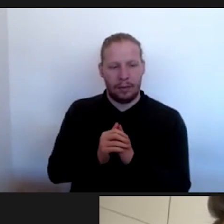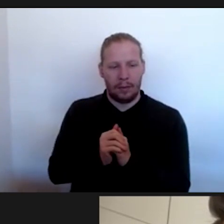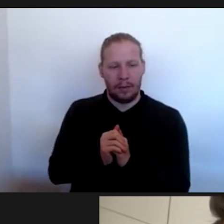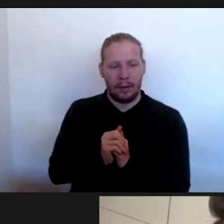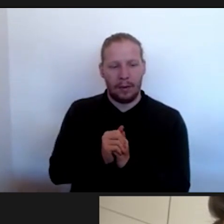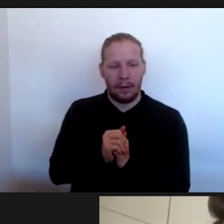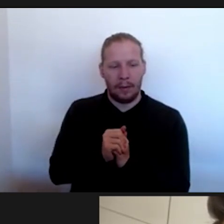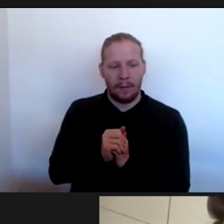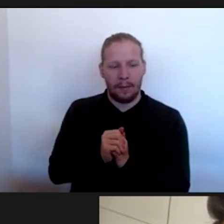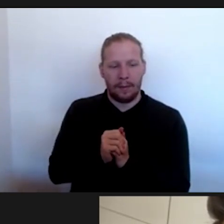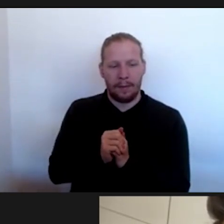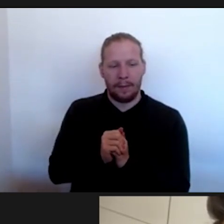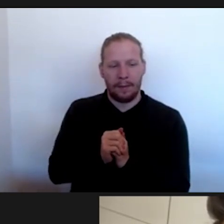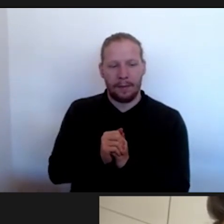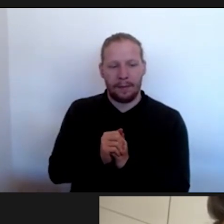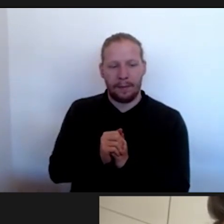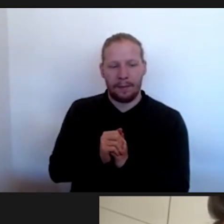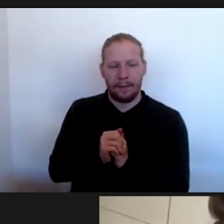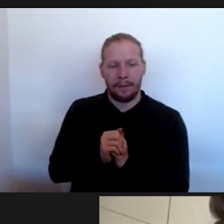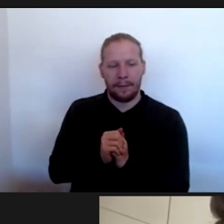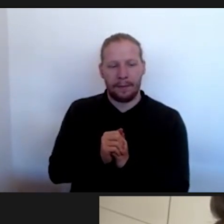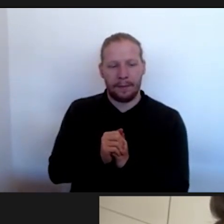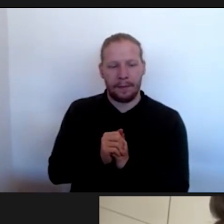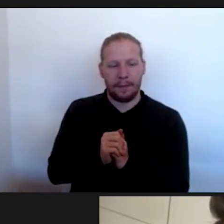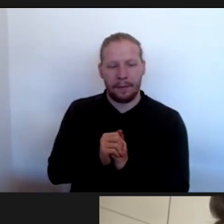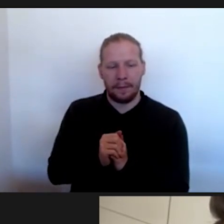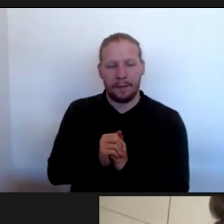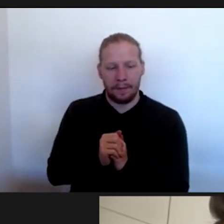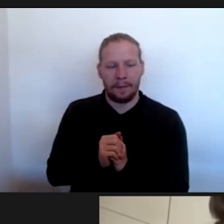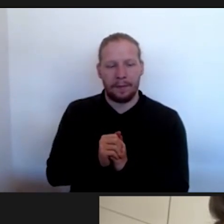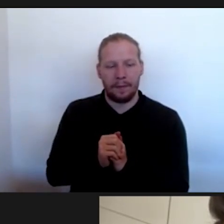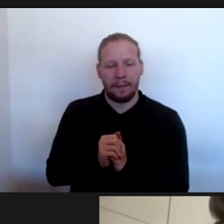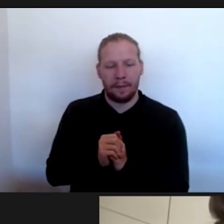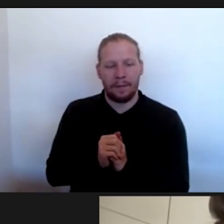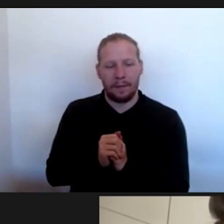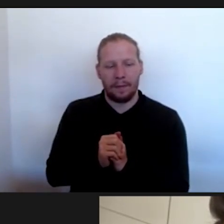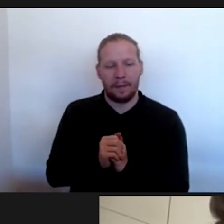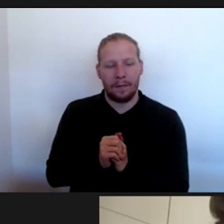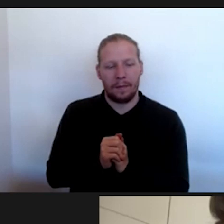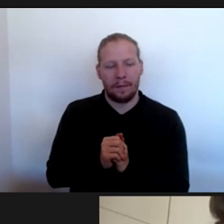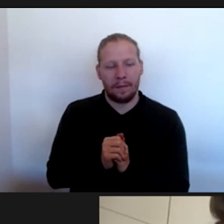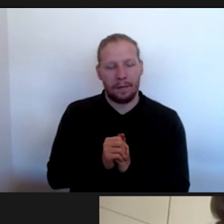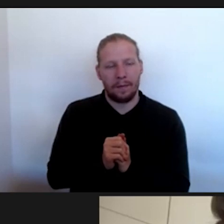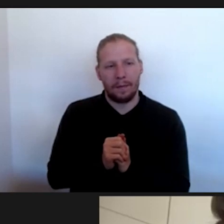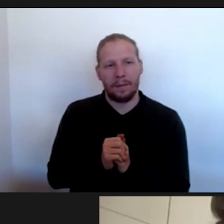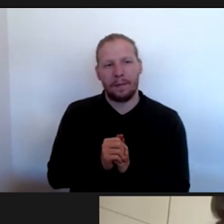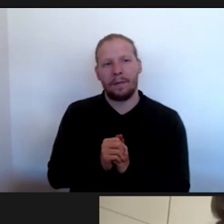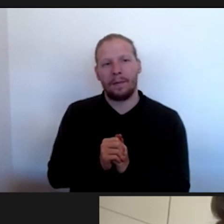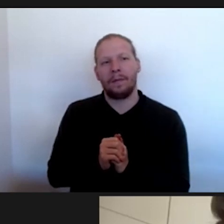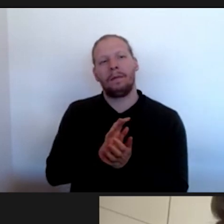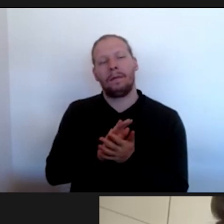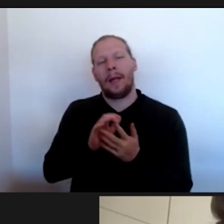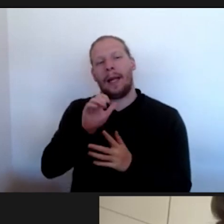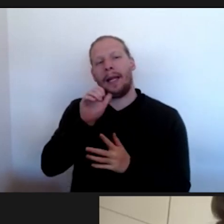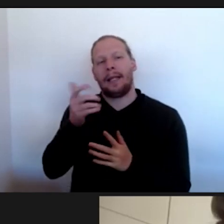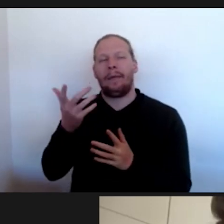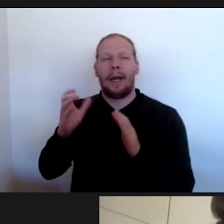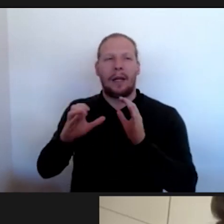coming here, English being difficult to communicate with them, English is a barrier for them,